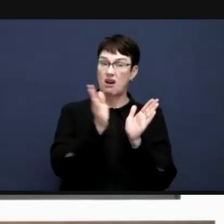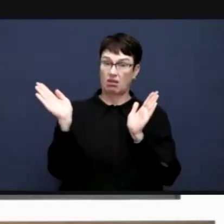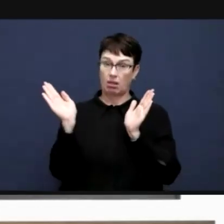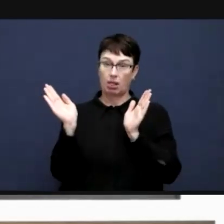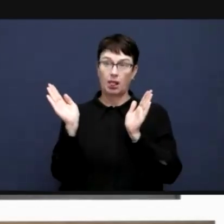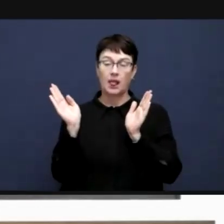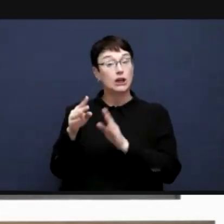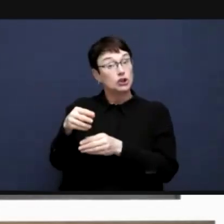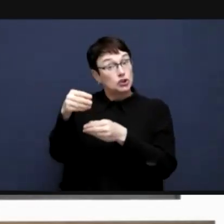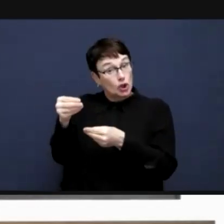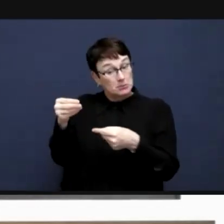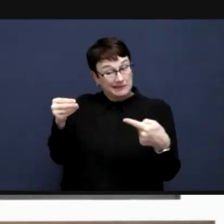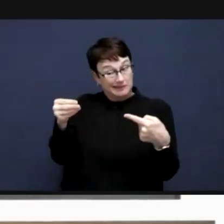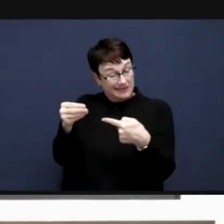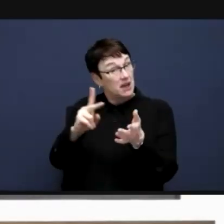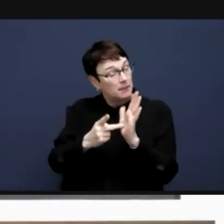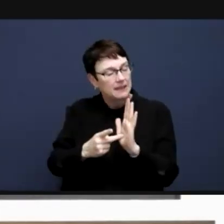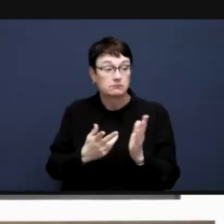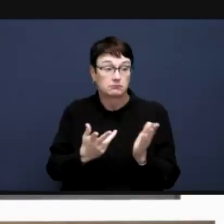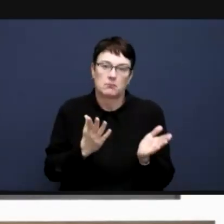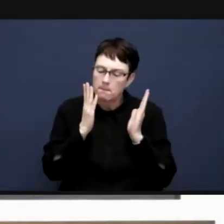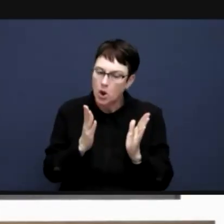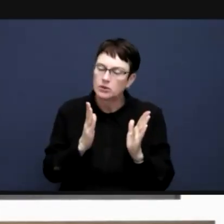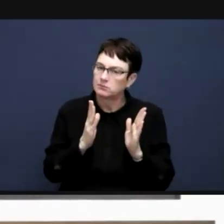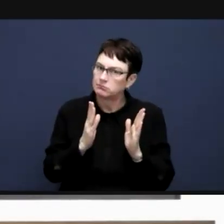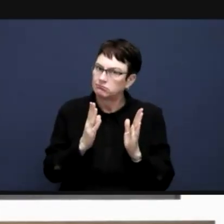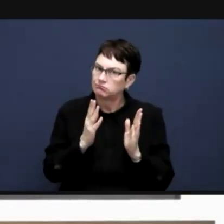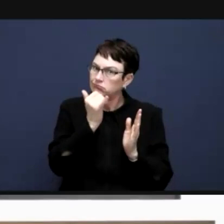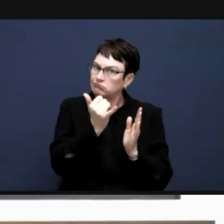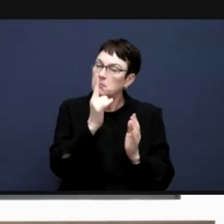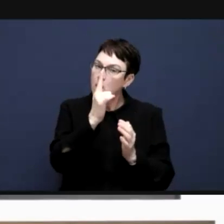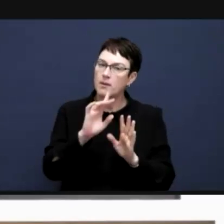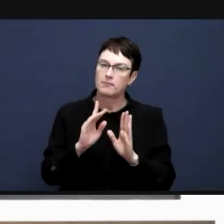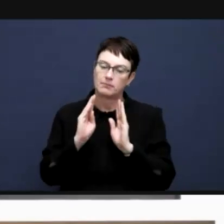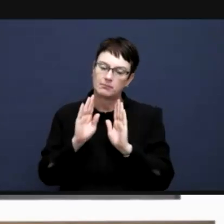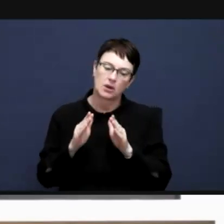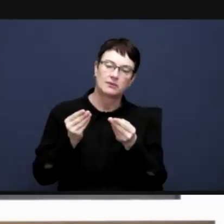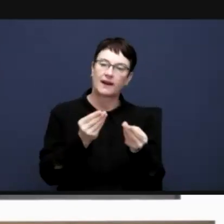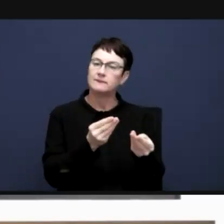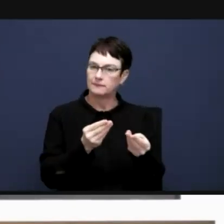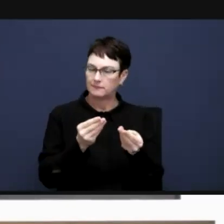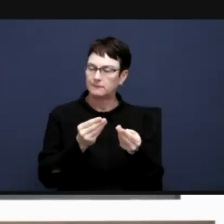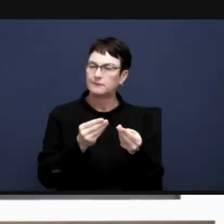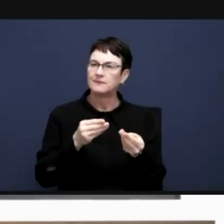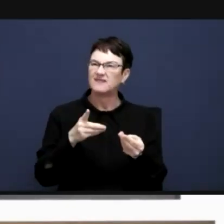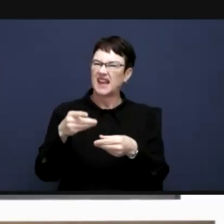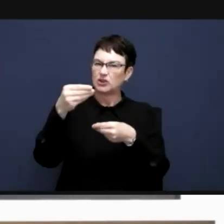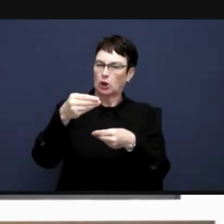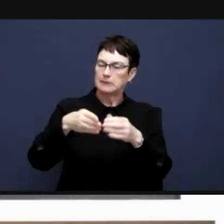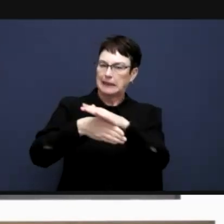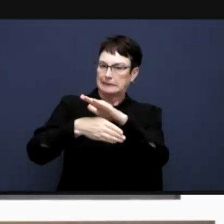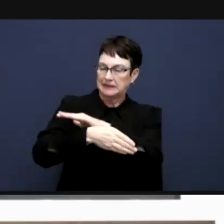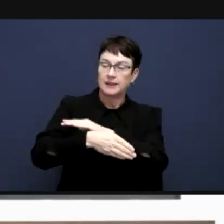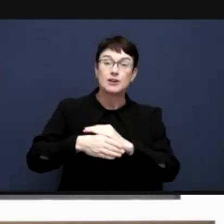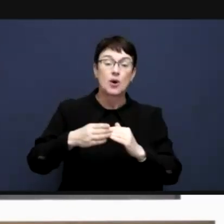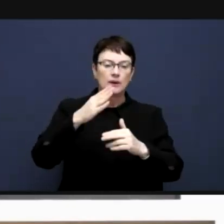anyhow. The next question, what is actually support service? So there was this list, and there's a kind